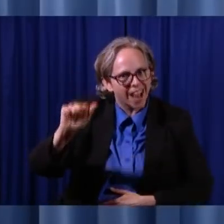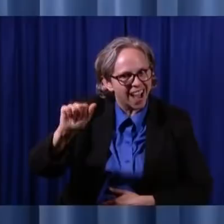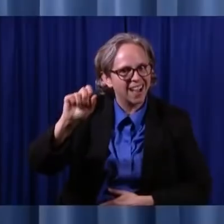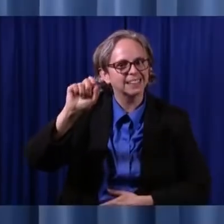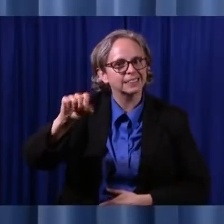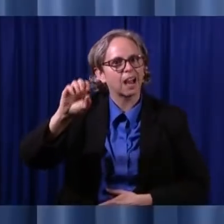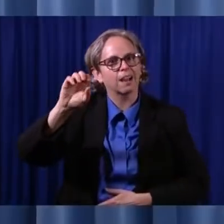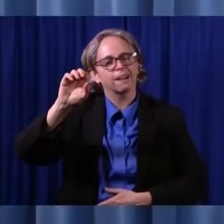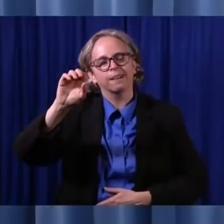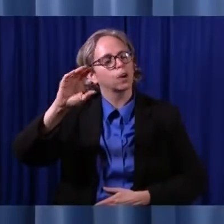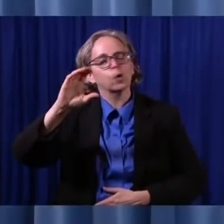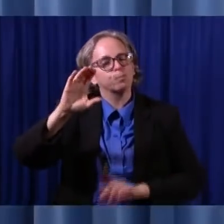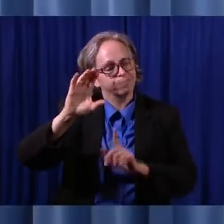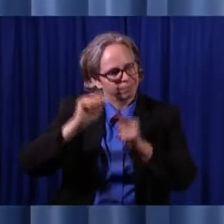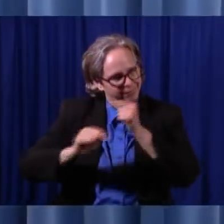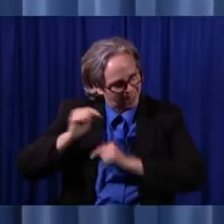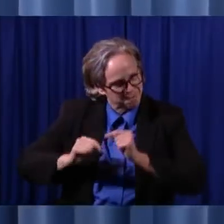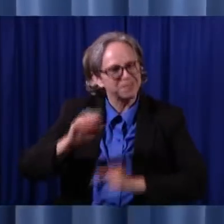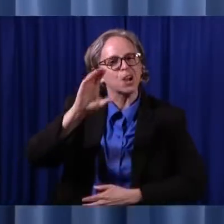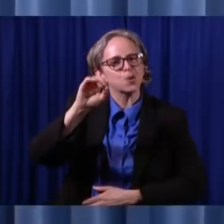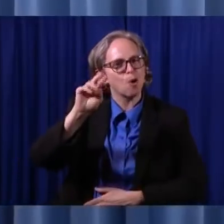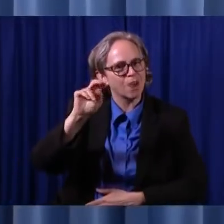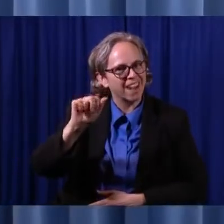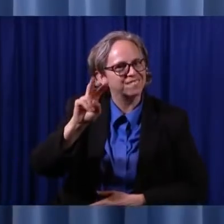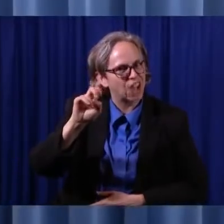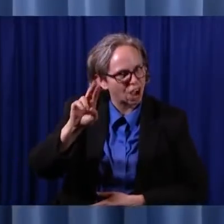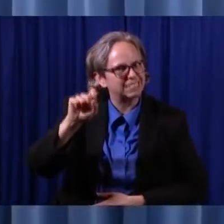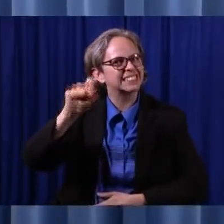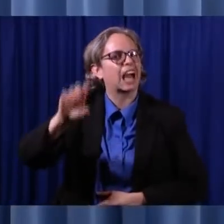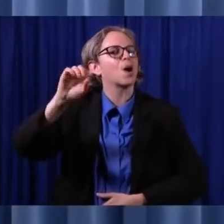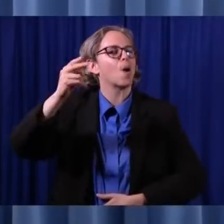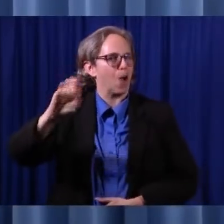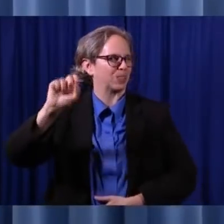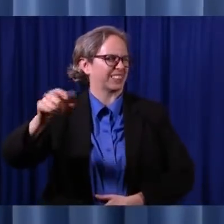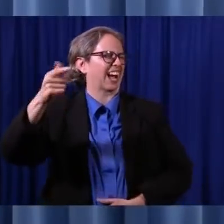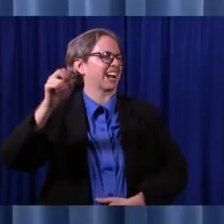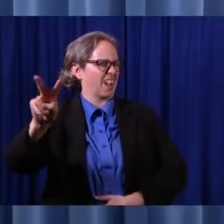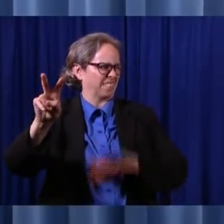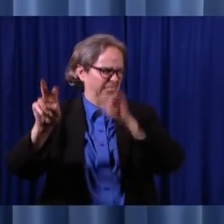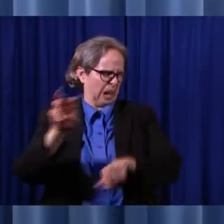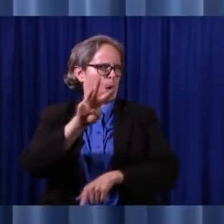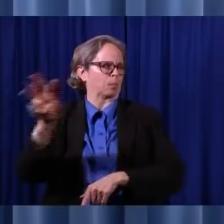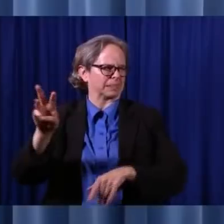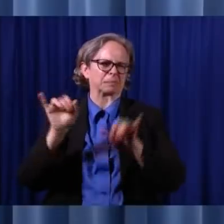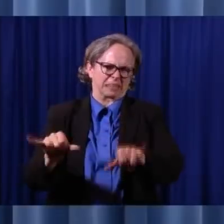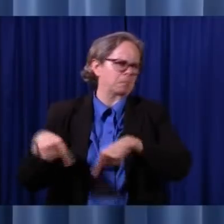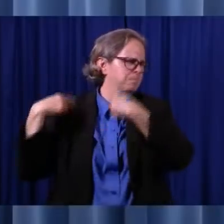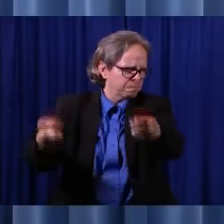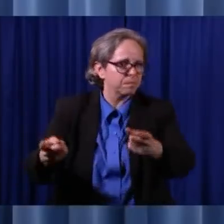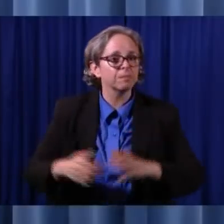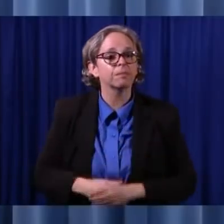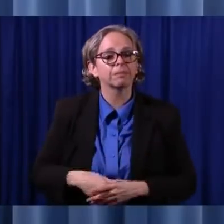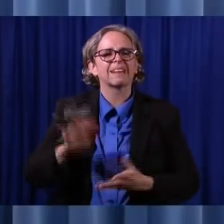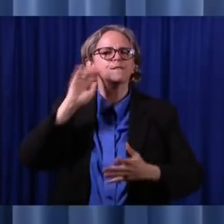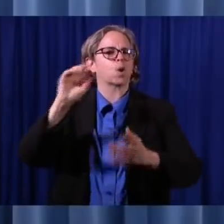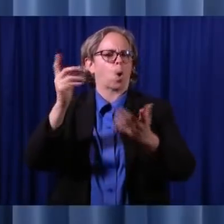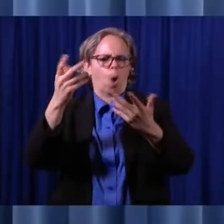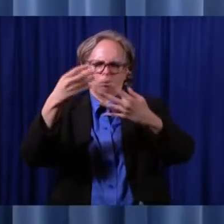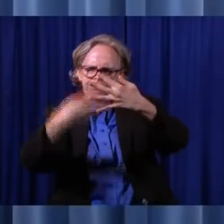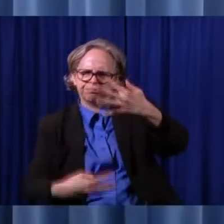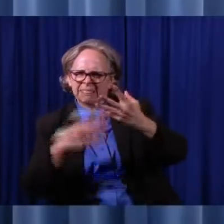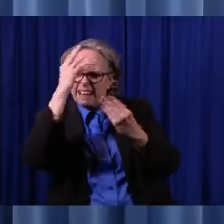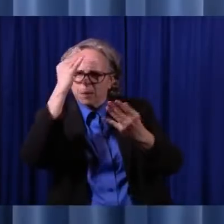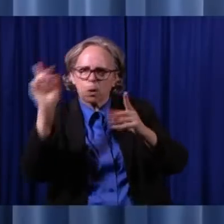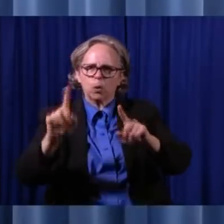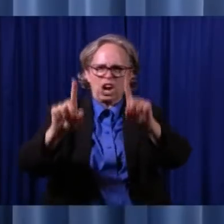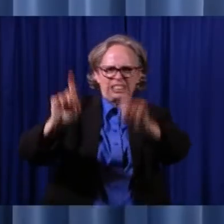coronavirus.ohio.gov. You can click on testing and community health centers to find those. Again, COVID-19 testing is now open to